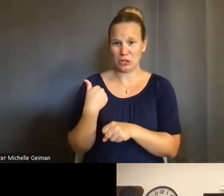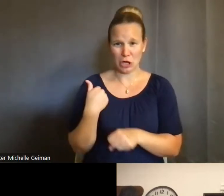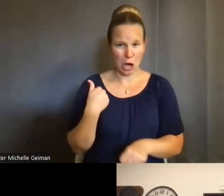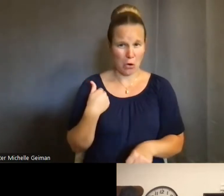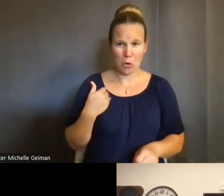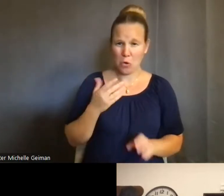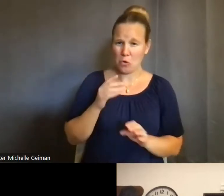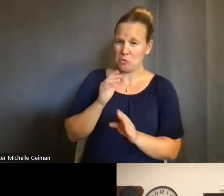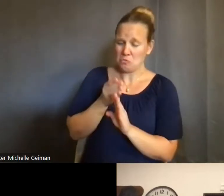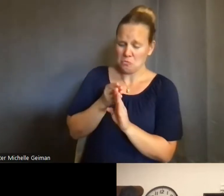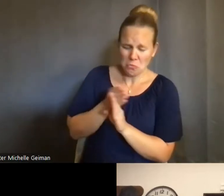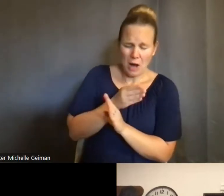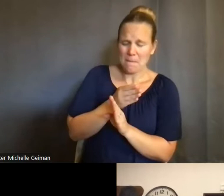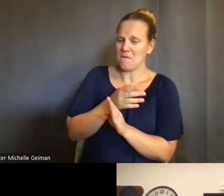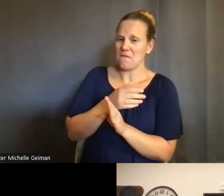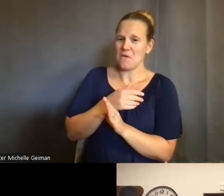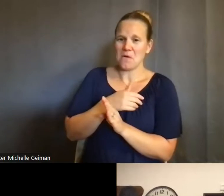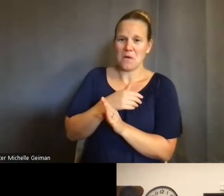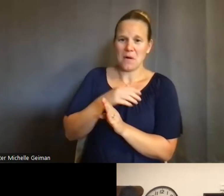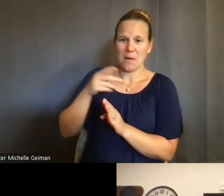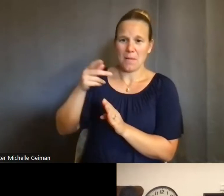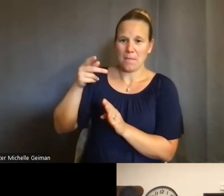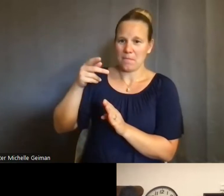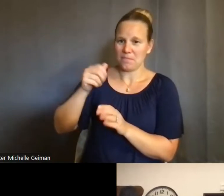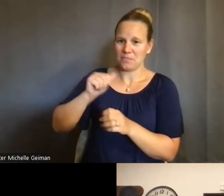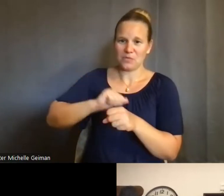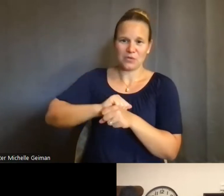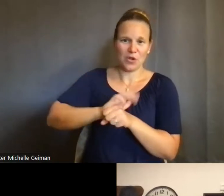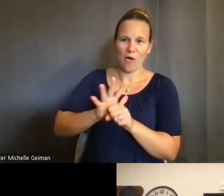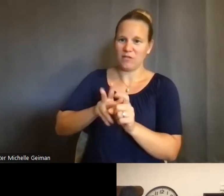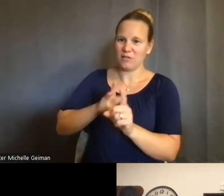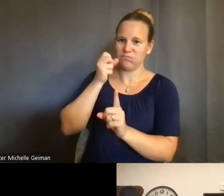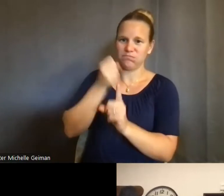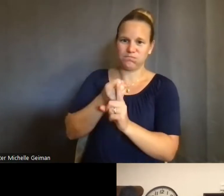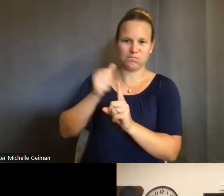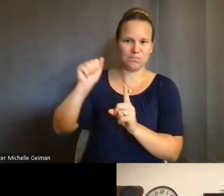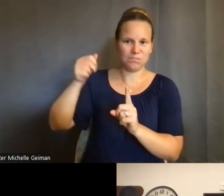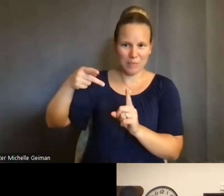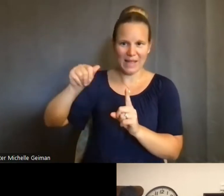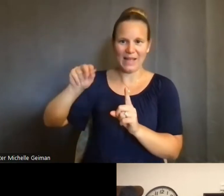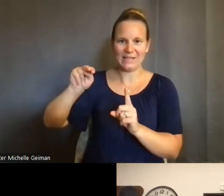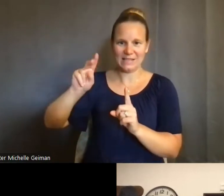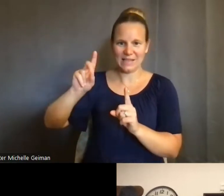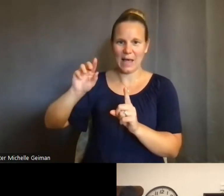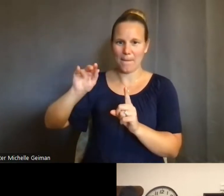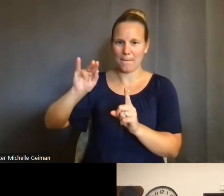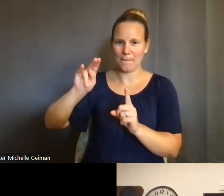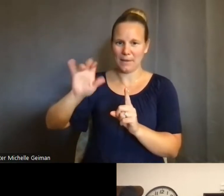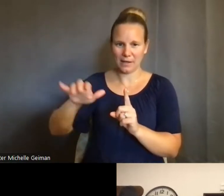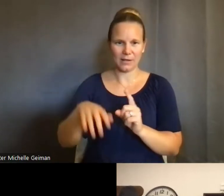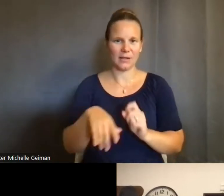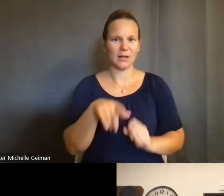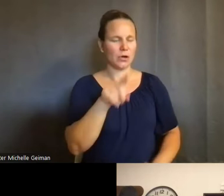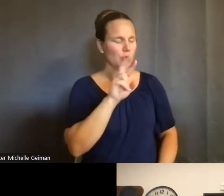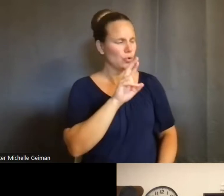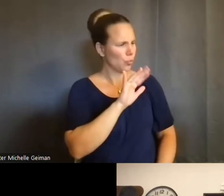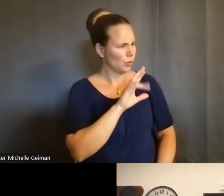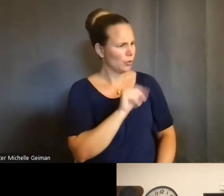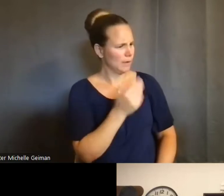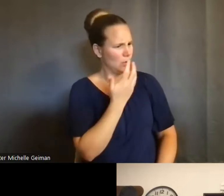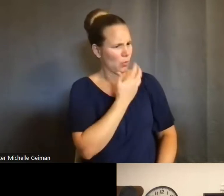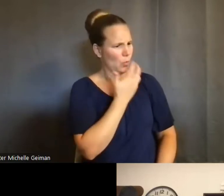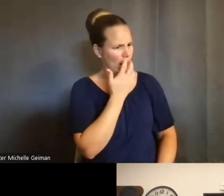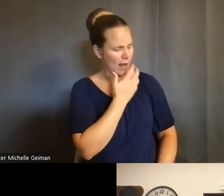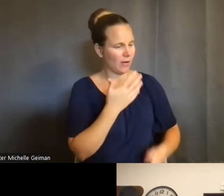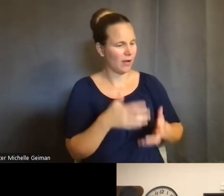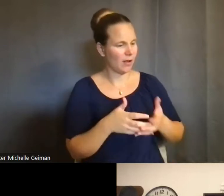in 2020, and been here ever since. Wow. Okay. A lot of interesting things there. First of all, when we're in our sessions, in